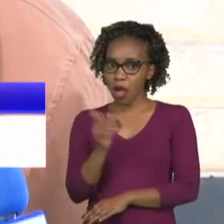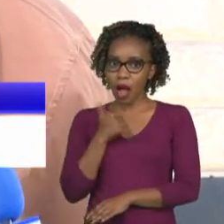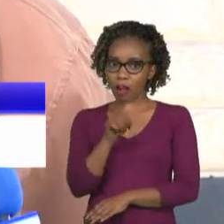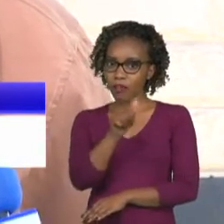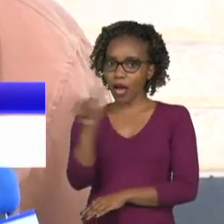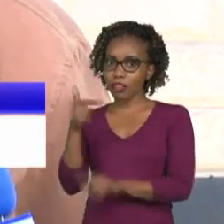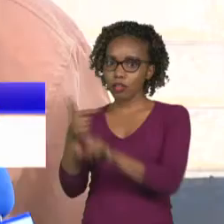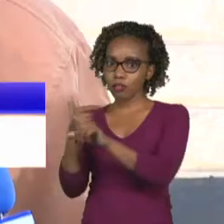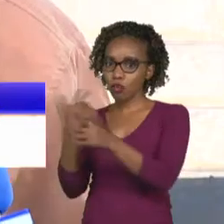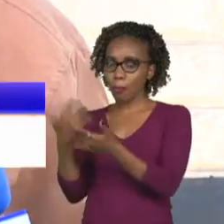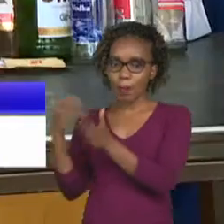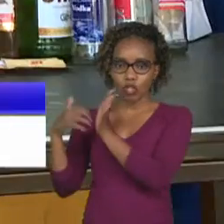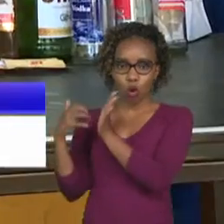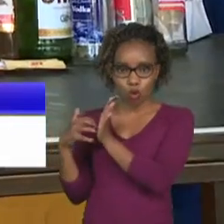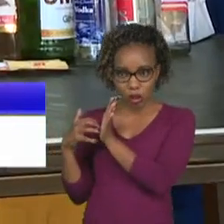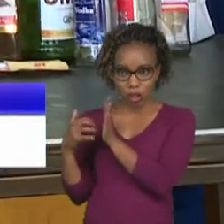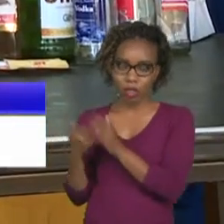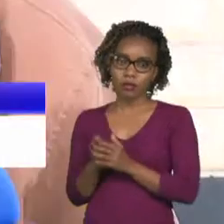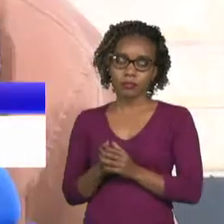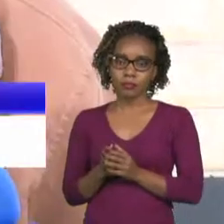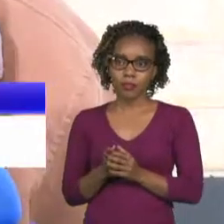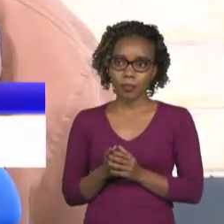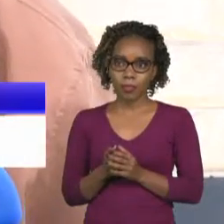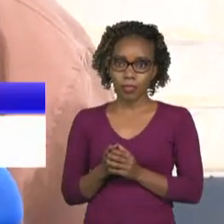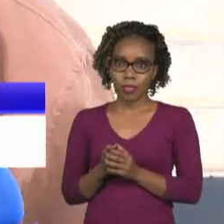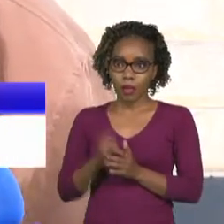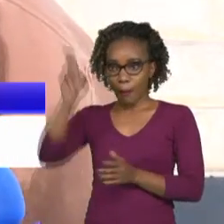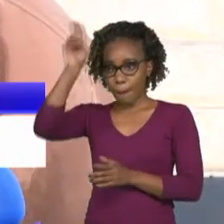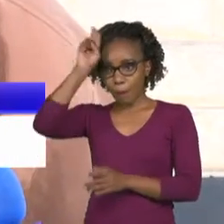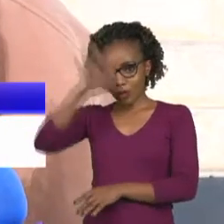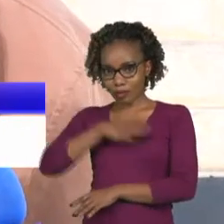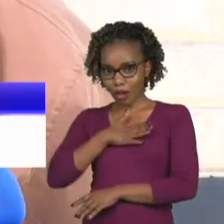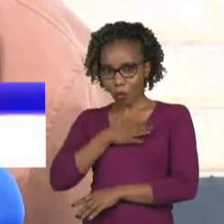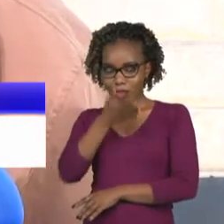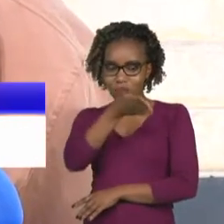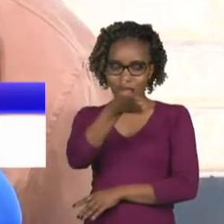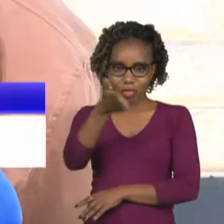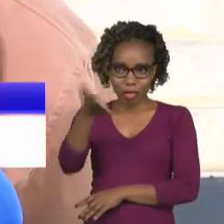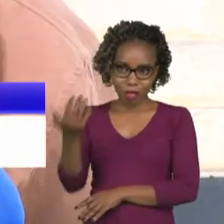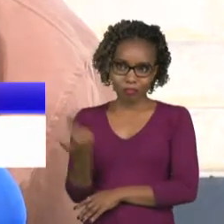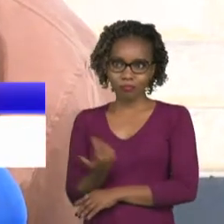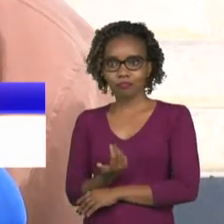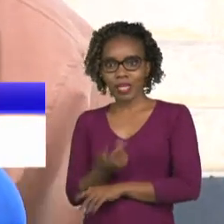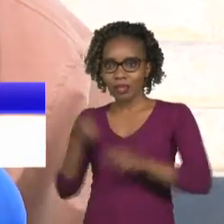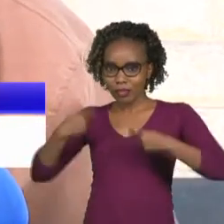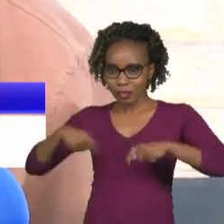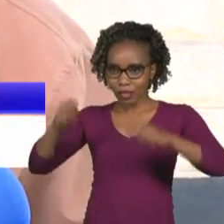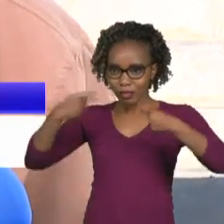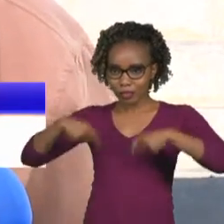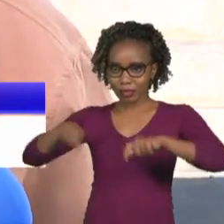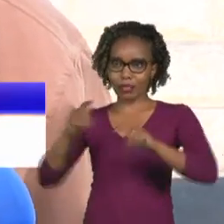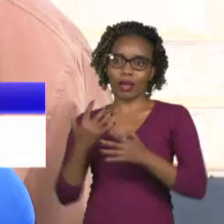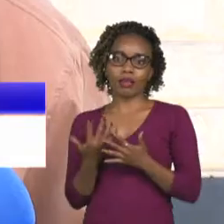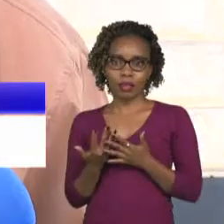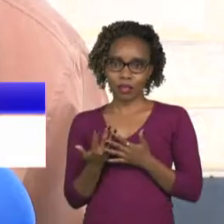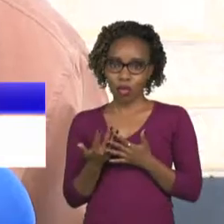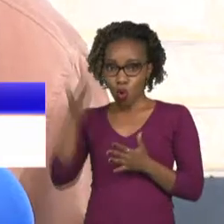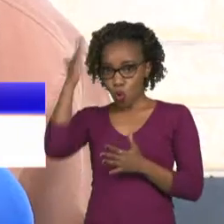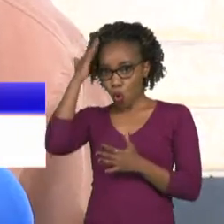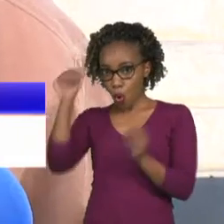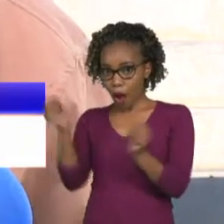coming from as far as Machakos. Our officers are on the ground trying to unravel whatever has been